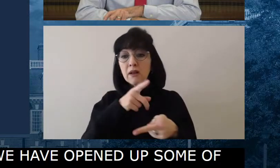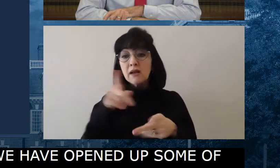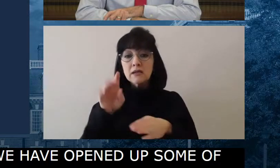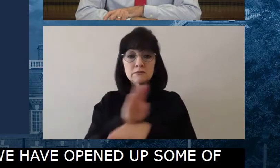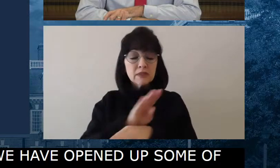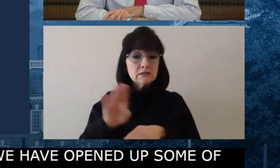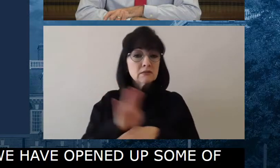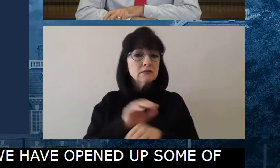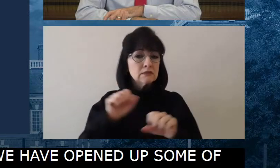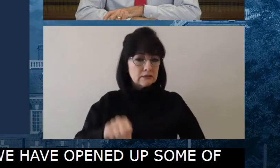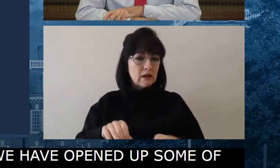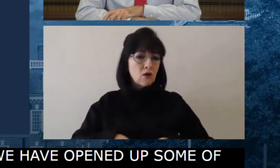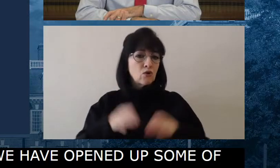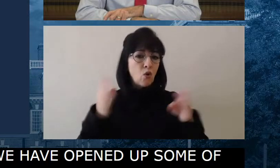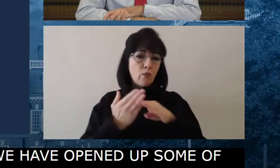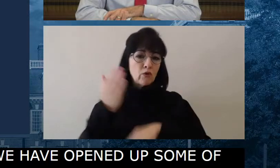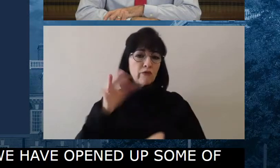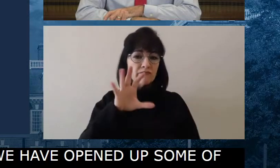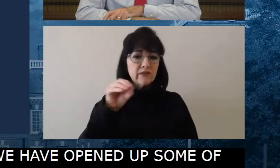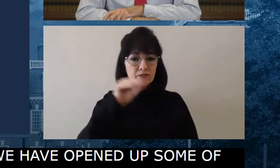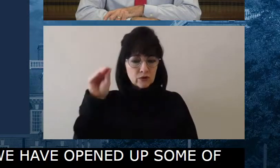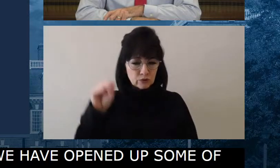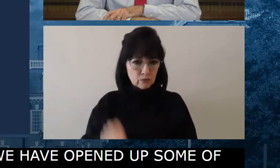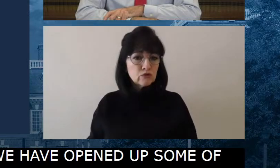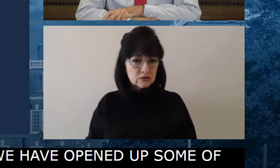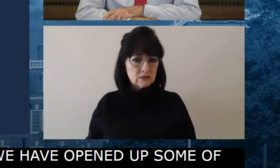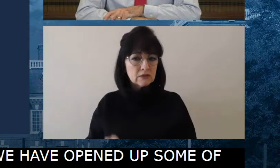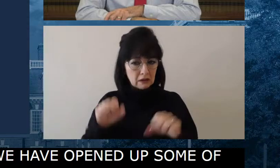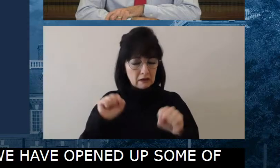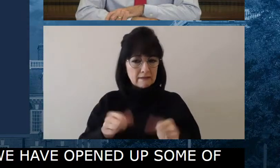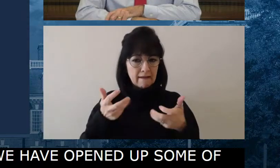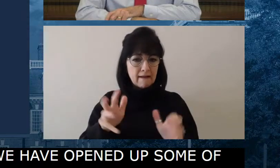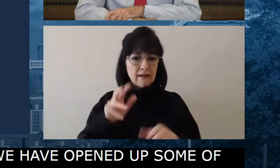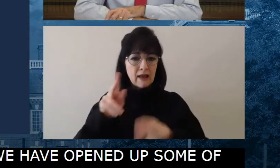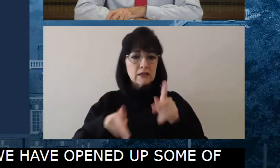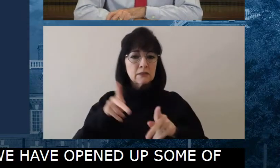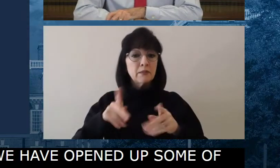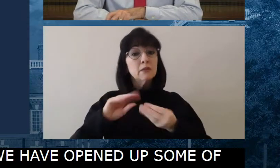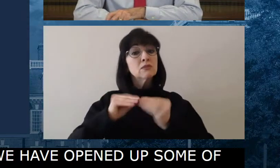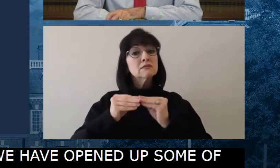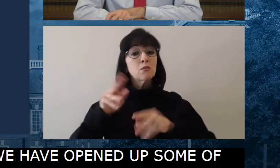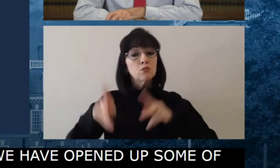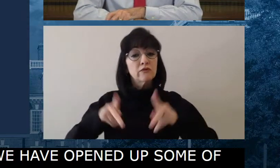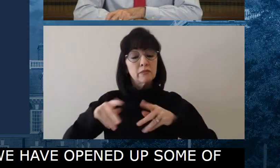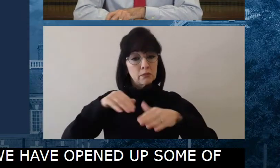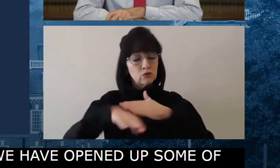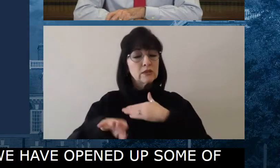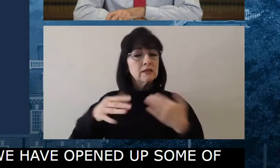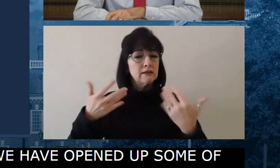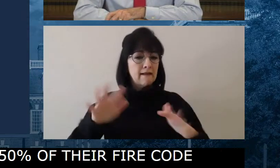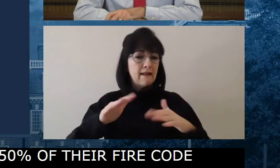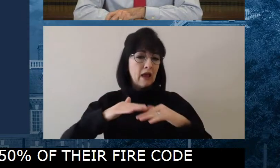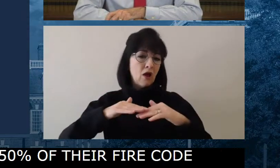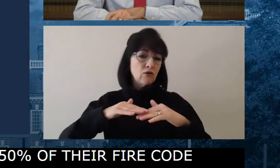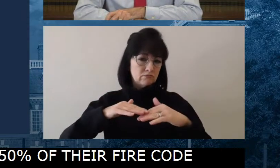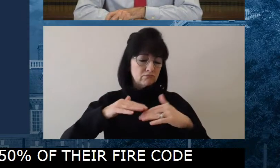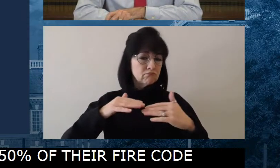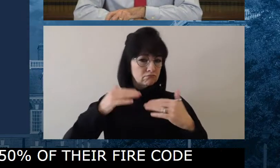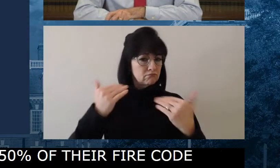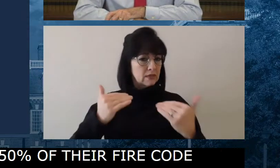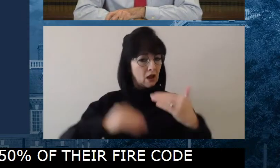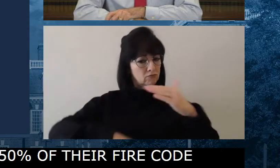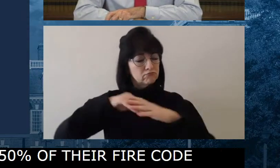code capacity indoors, and we are also, advocating for